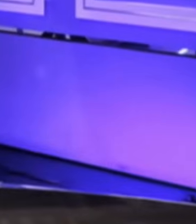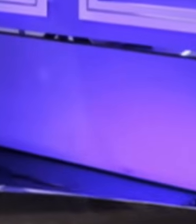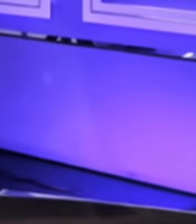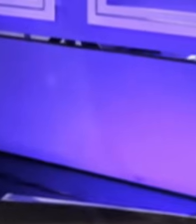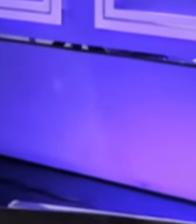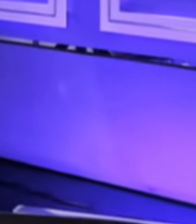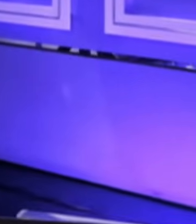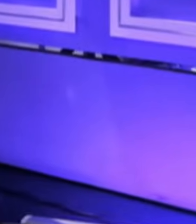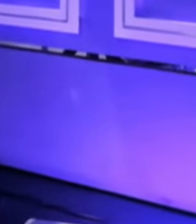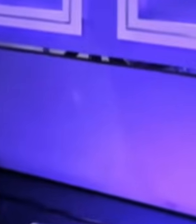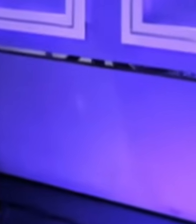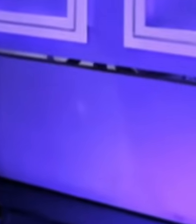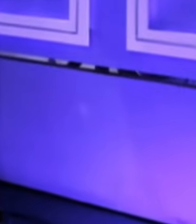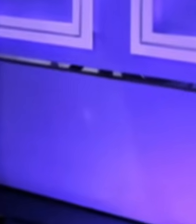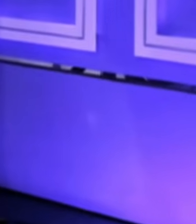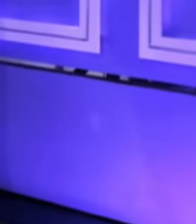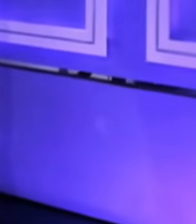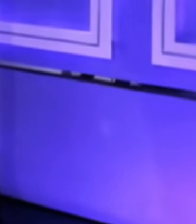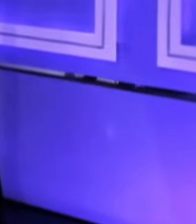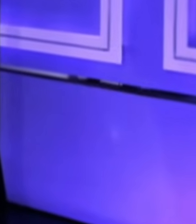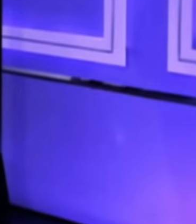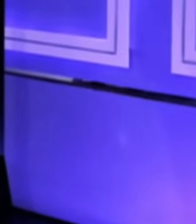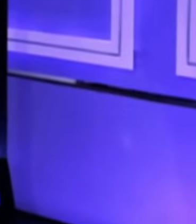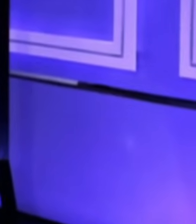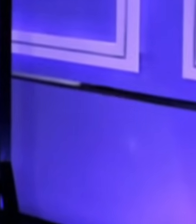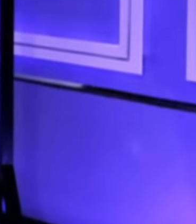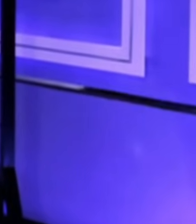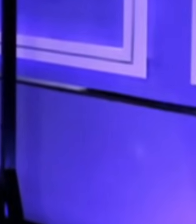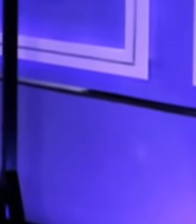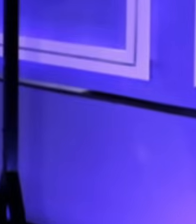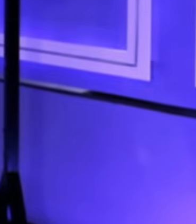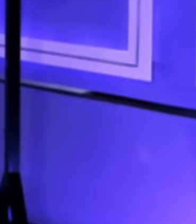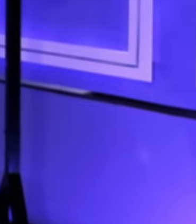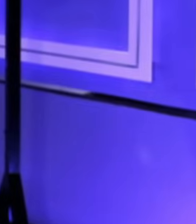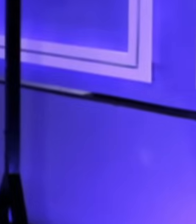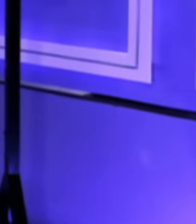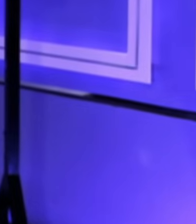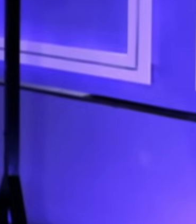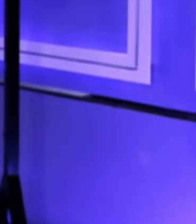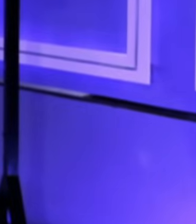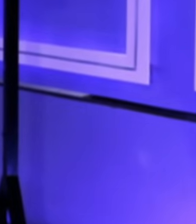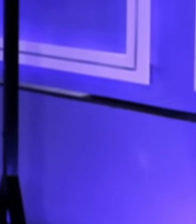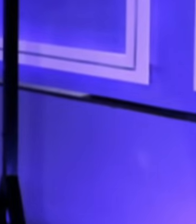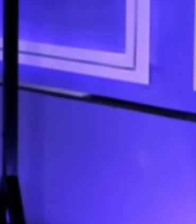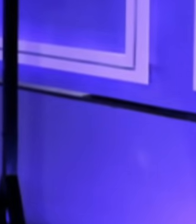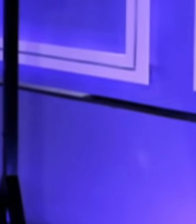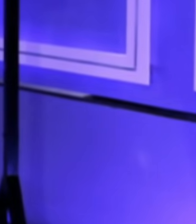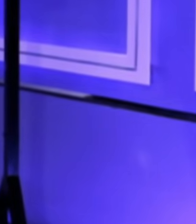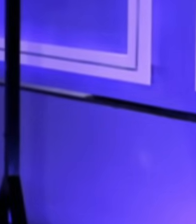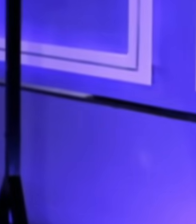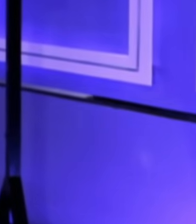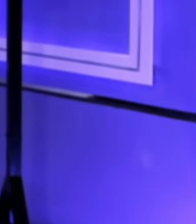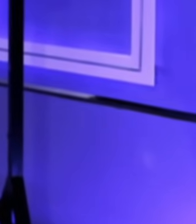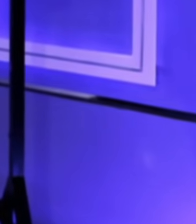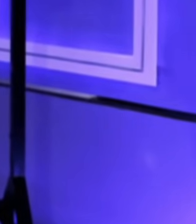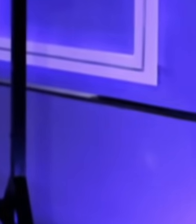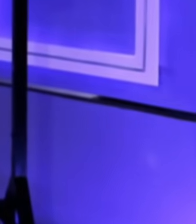Mothoetsho itse gore kgaso ya dikgang tsa Setswana, Sepedi le Sesotho e fetotse nako. O tlile go e bona ka ura ya bosupa maitseboa mo